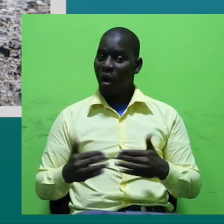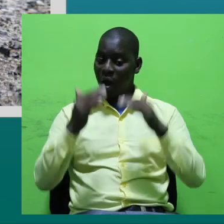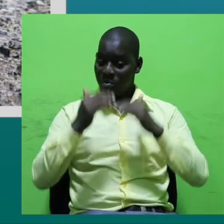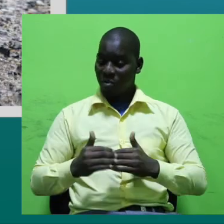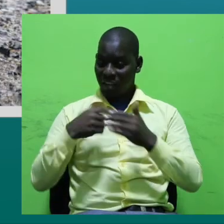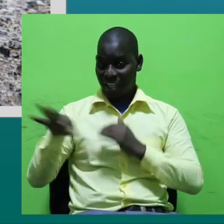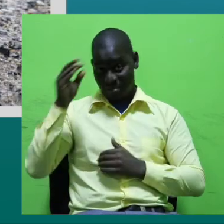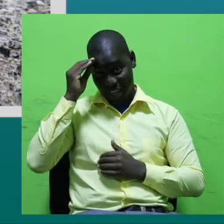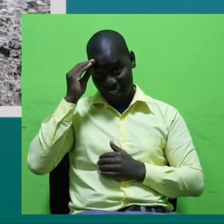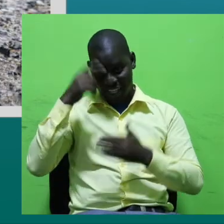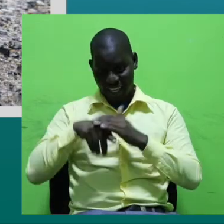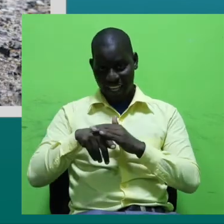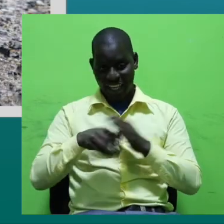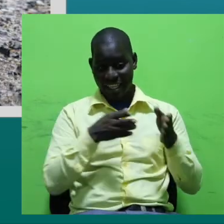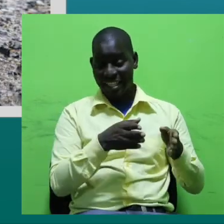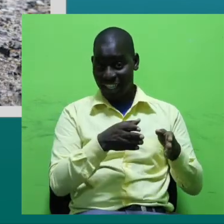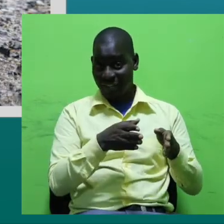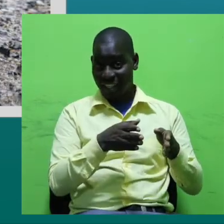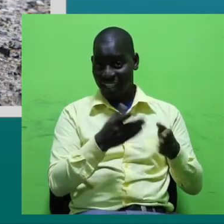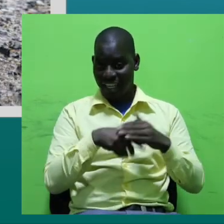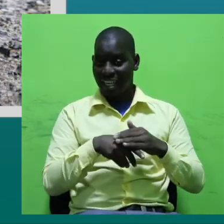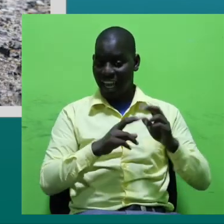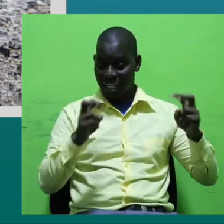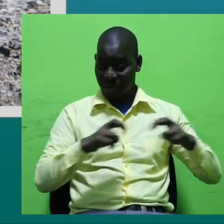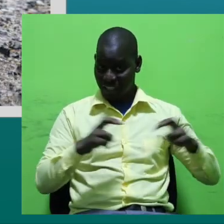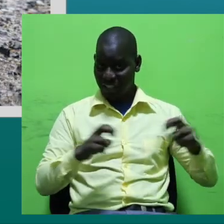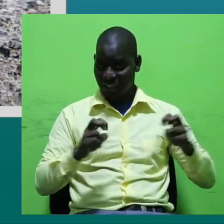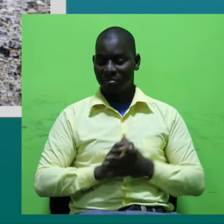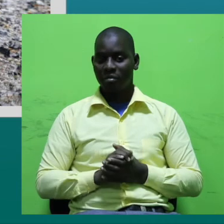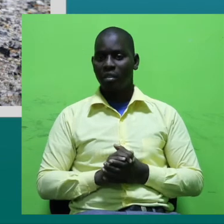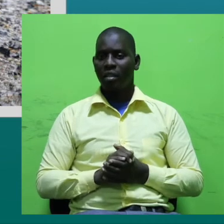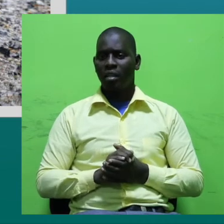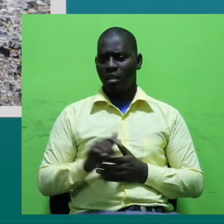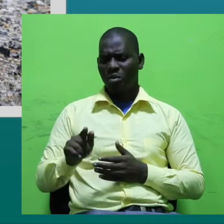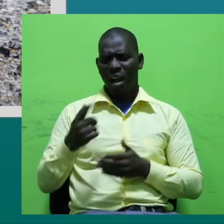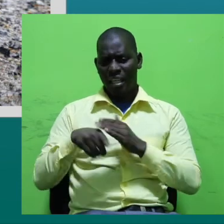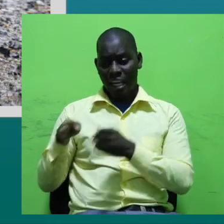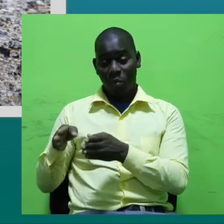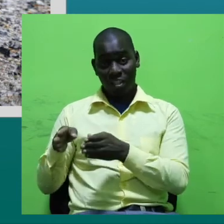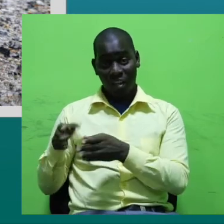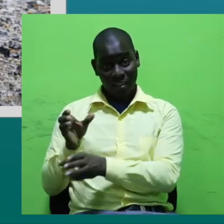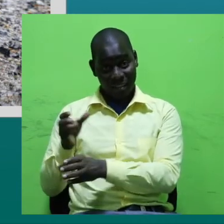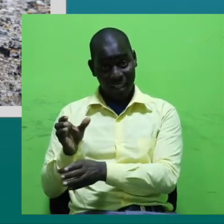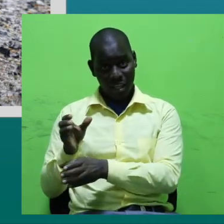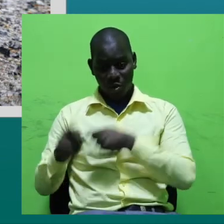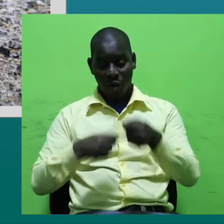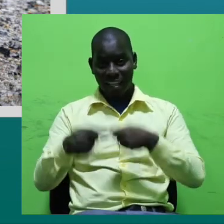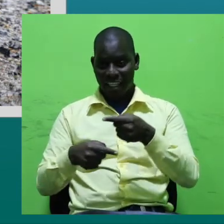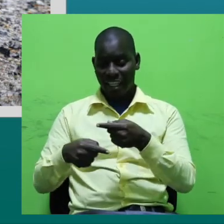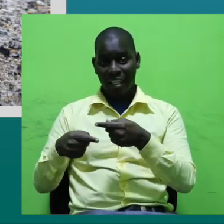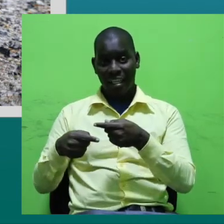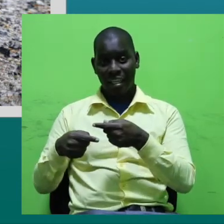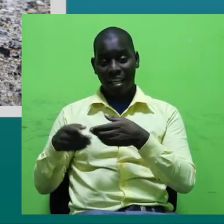observation is, why millipedes prefer damp places? Formulating a hypothesis.